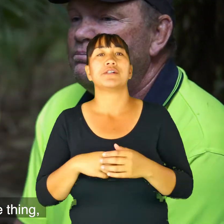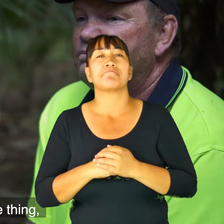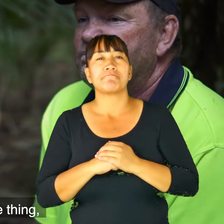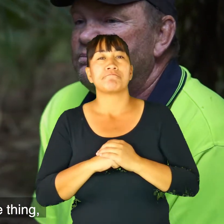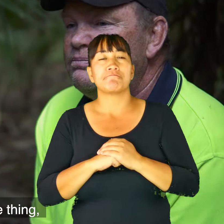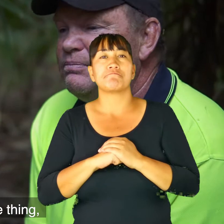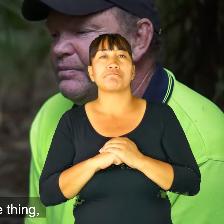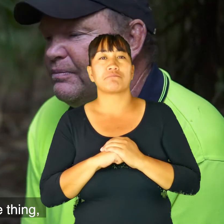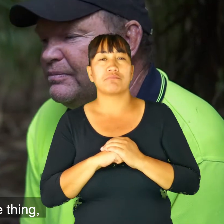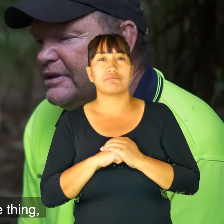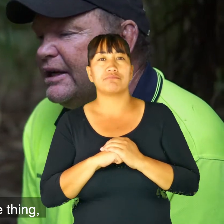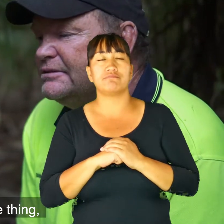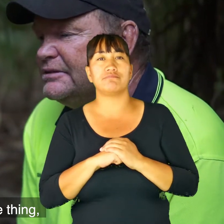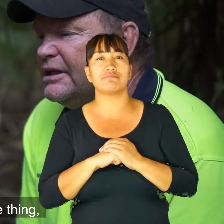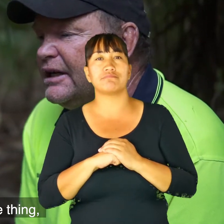and